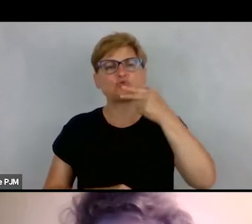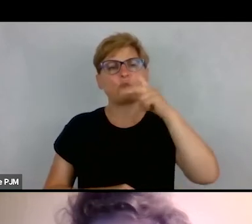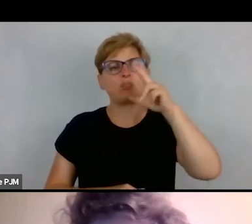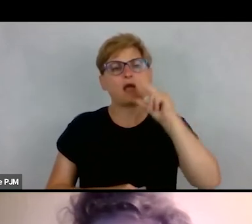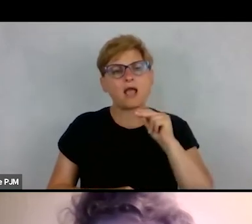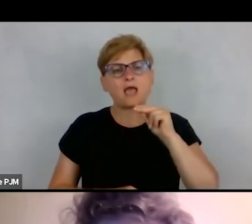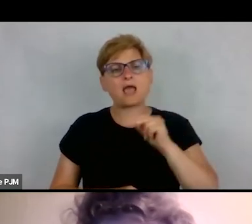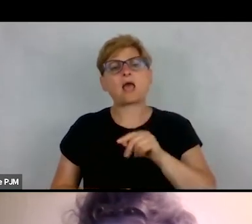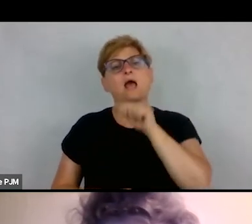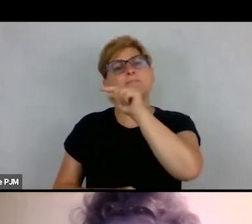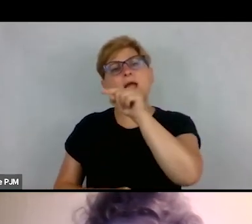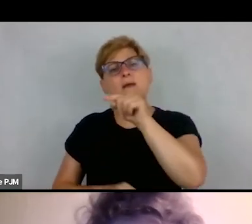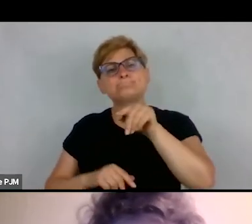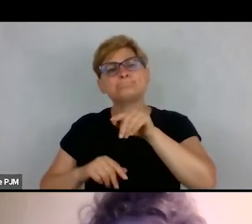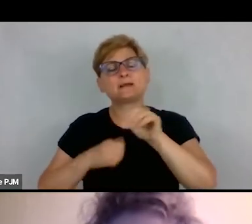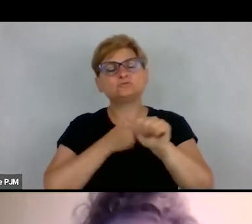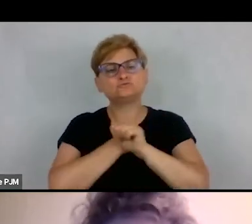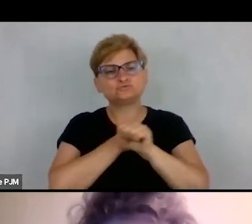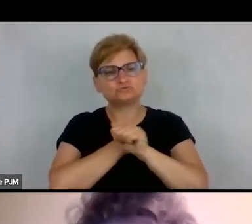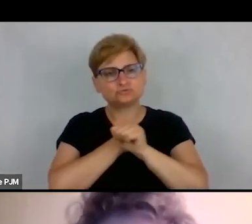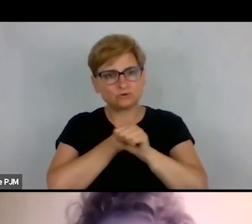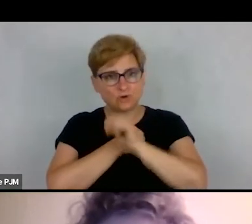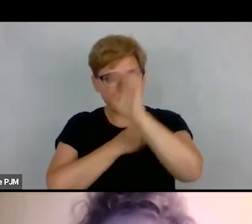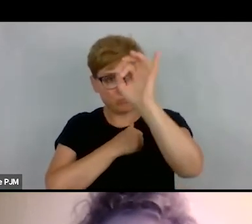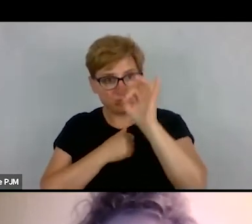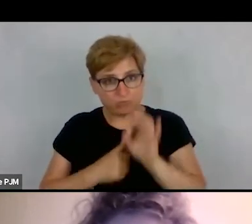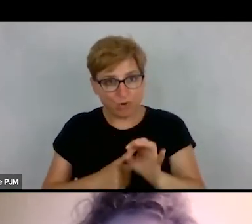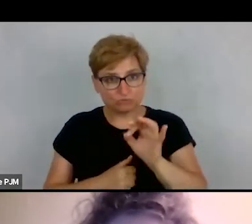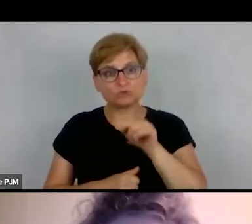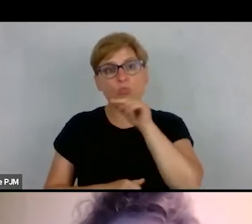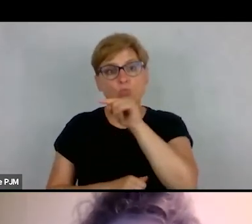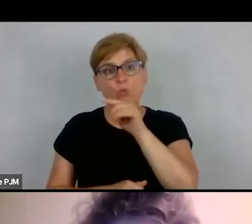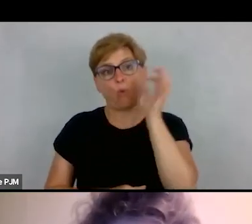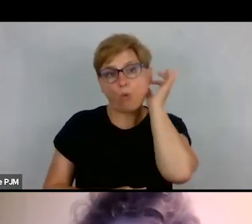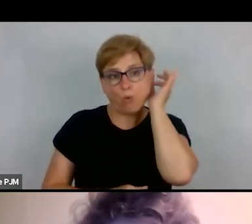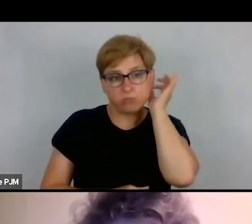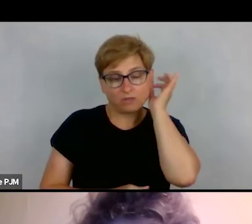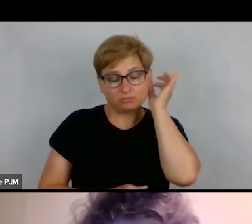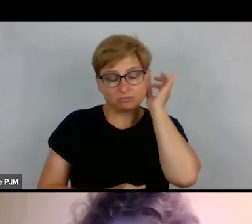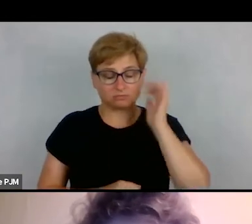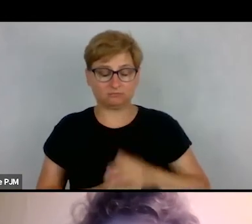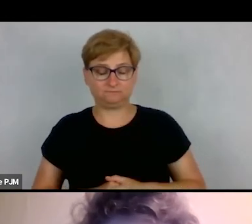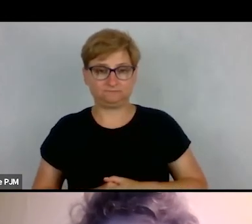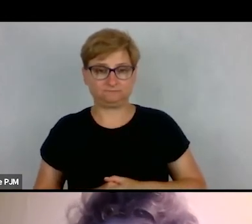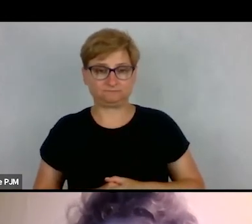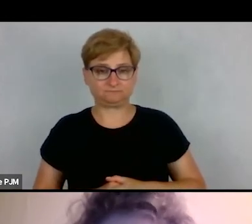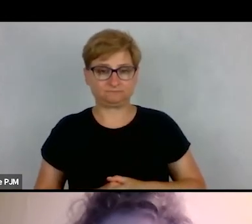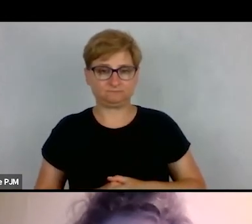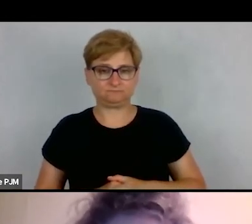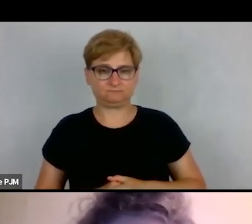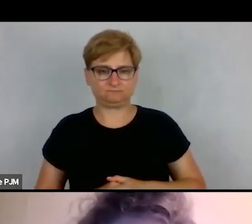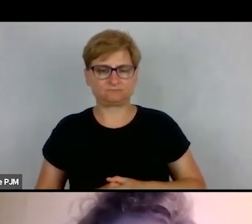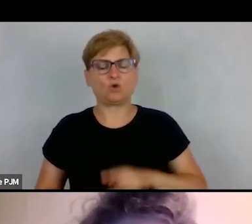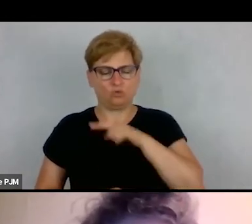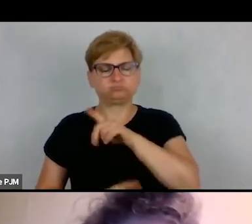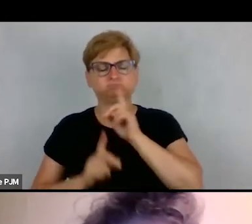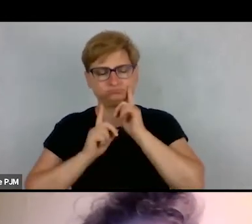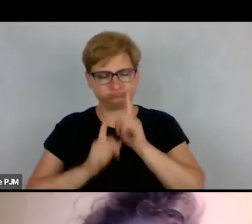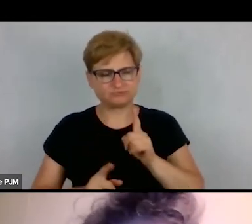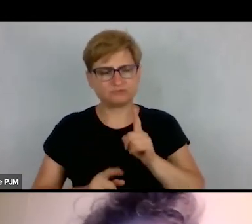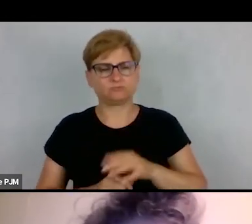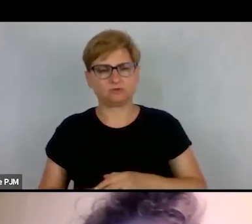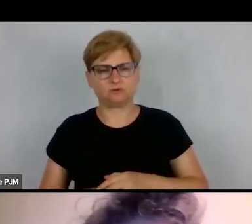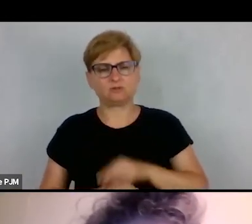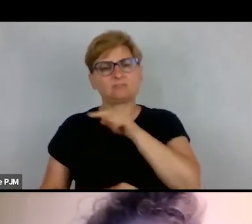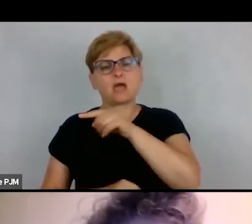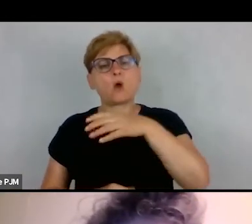running groups for men who had been arrested for domestic violence, we had women and men running those groups together. And so it was really